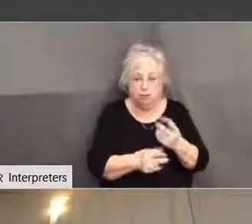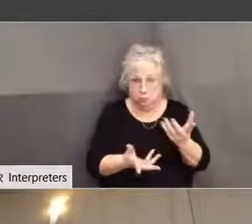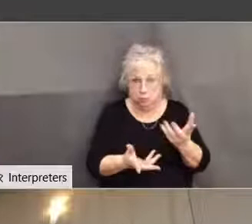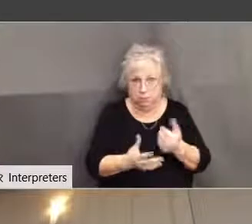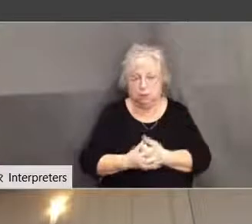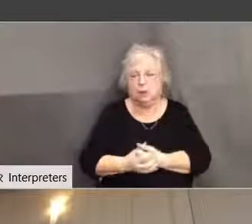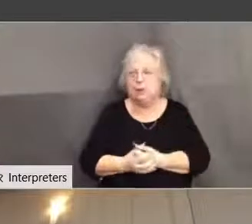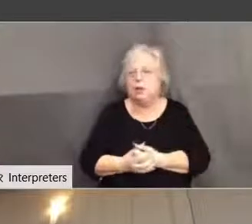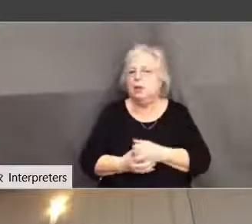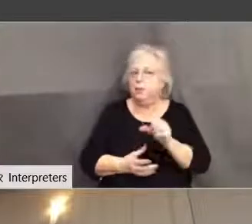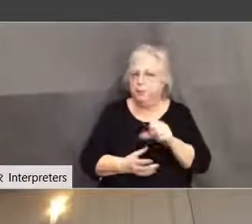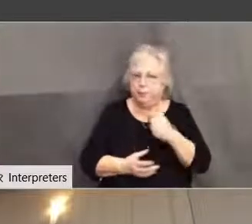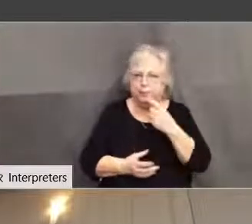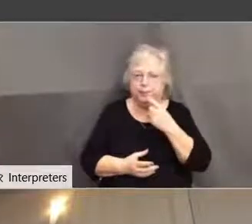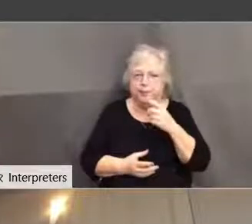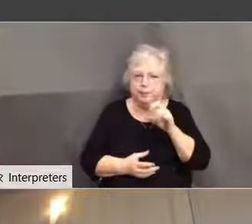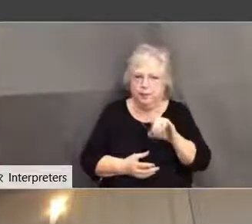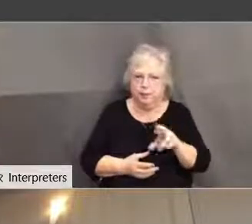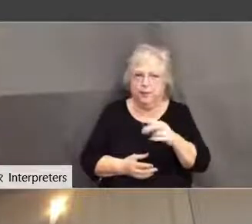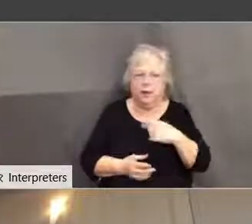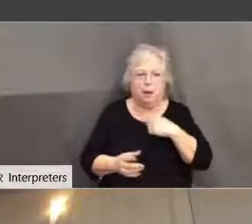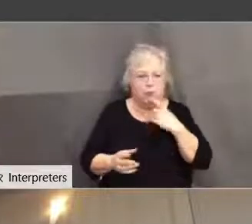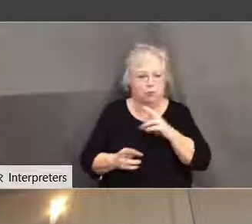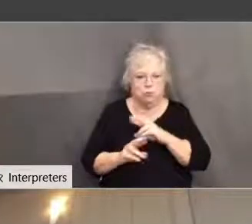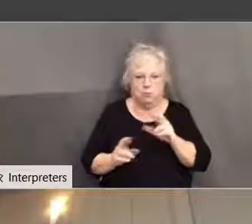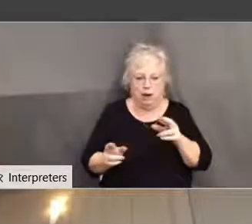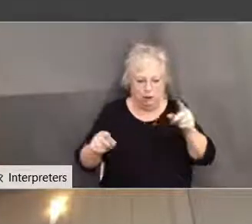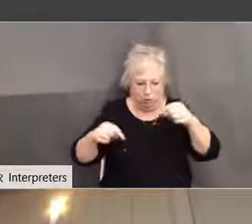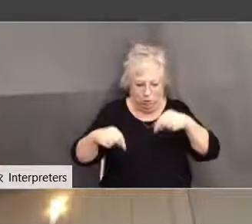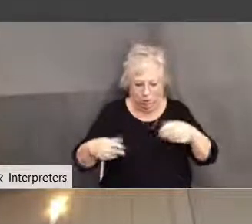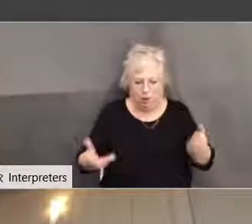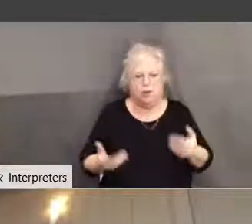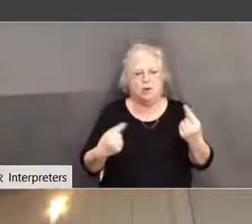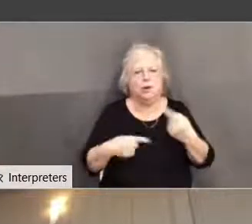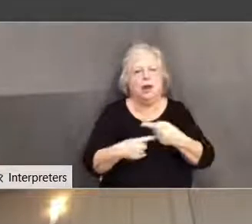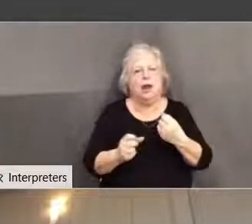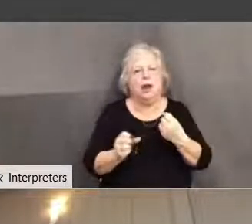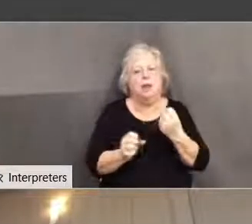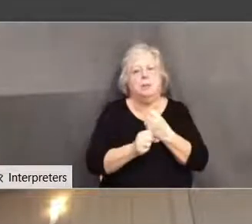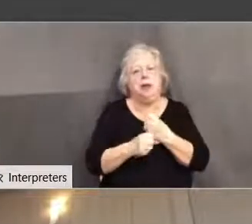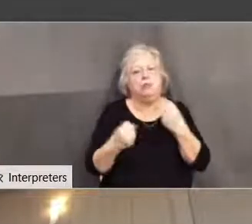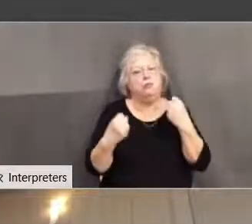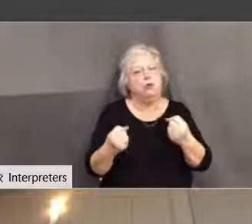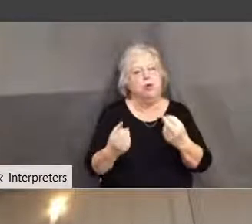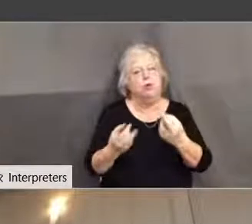Yes, sir. As I said earlier, I was prepared to come here today and make a very strong recommendation to do as you